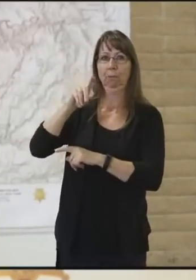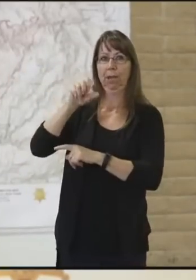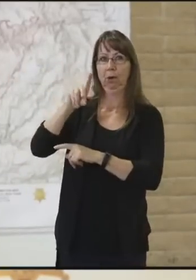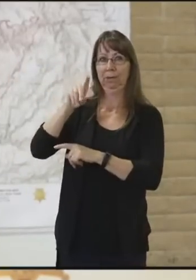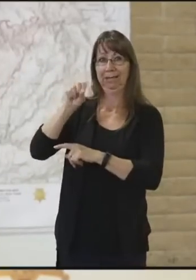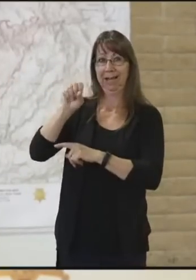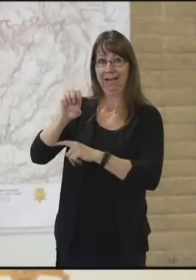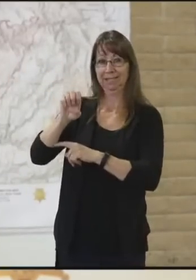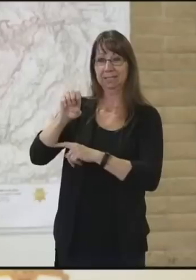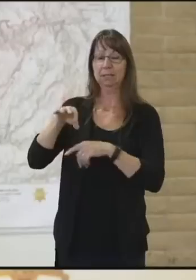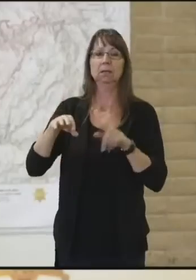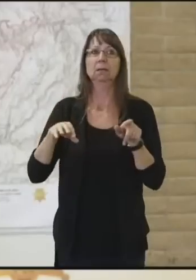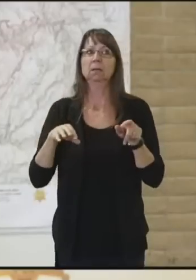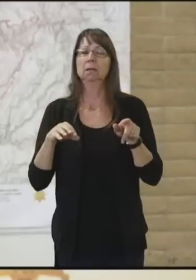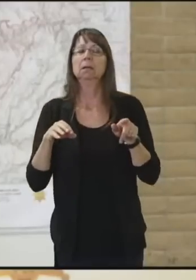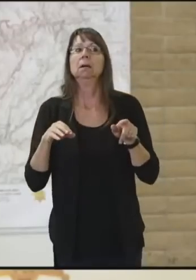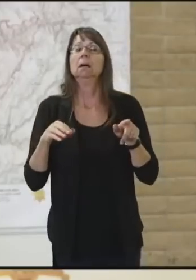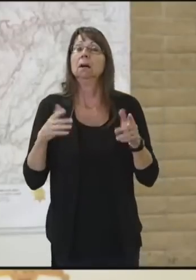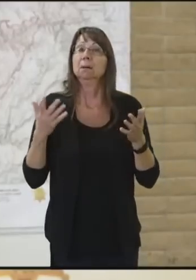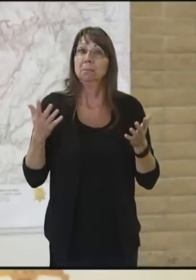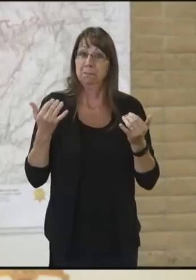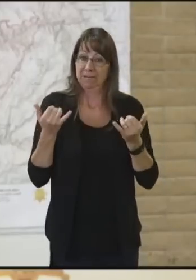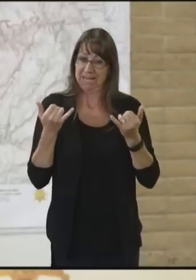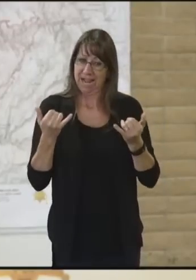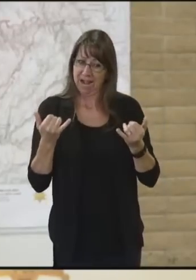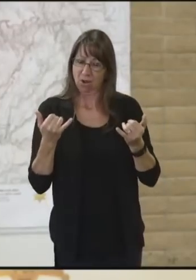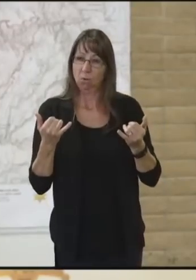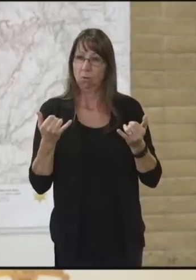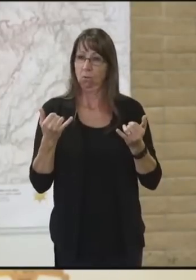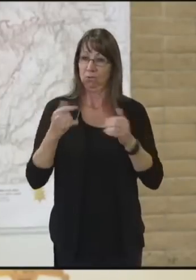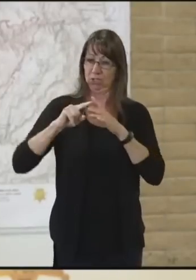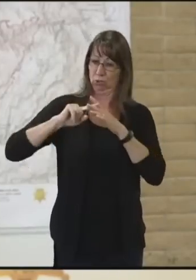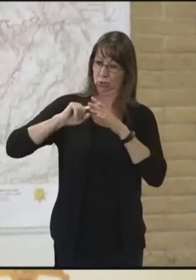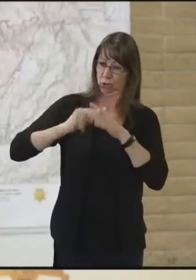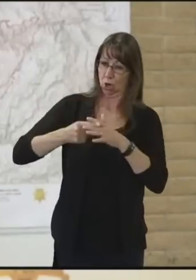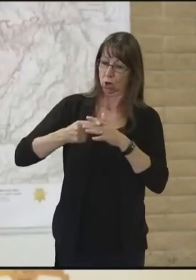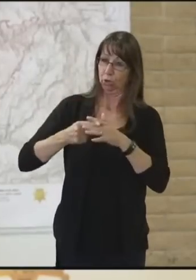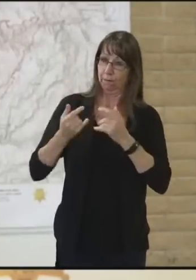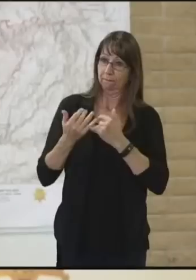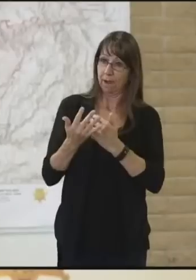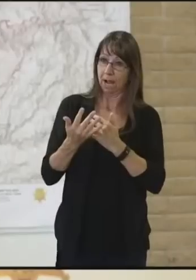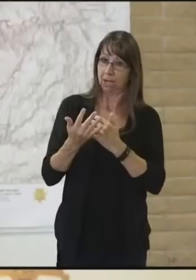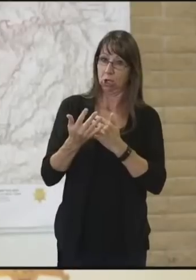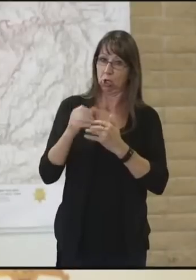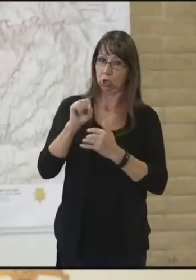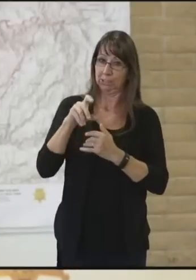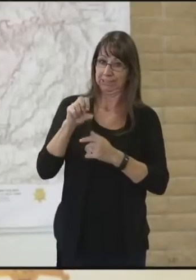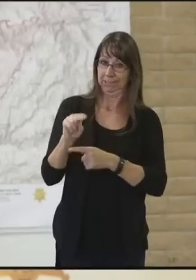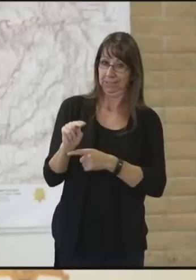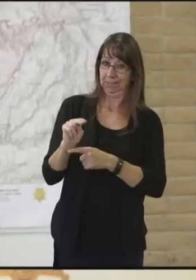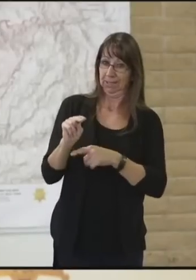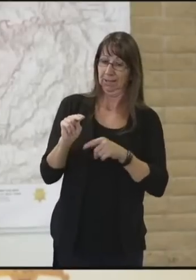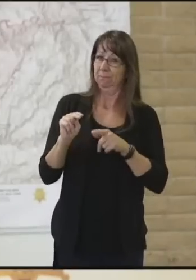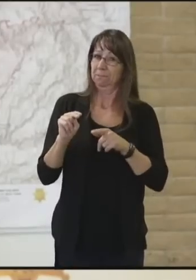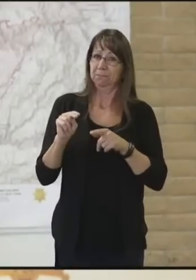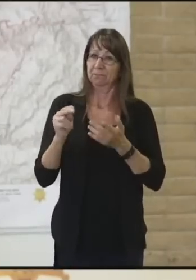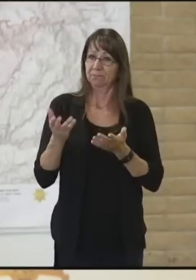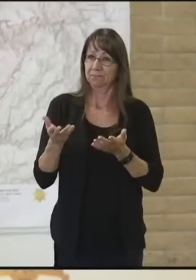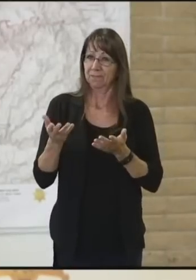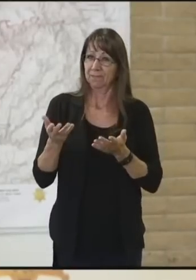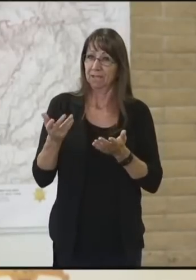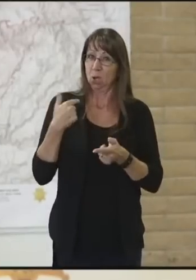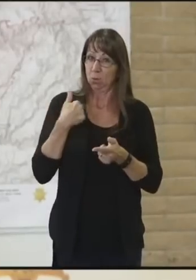so early in the fire season. We're just getting into those weather patterns to set off those sorts of fires. Is that not